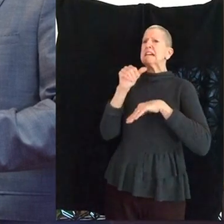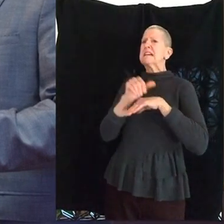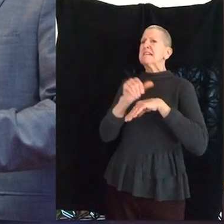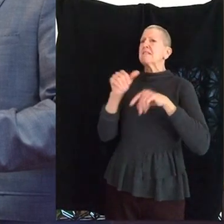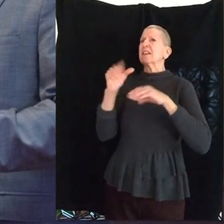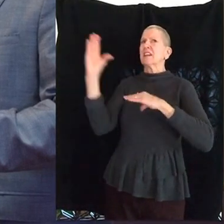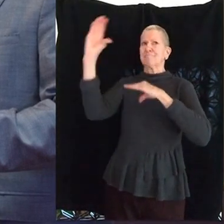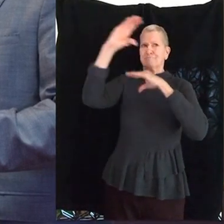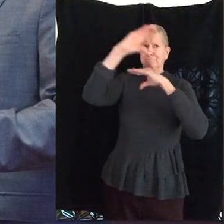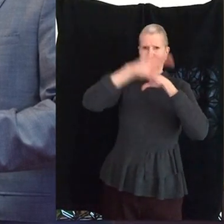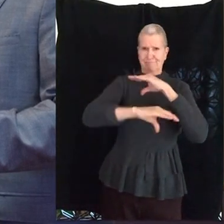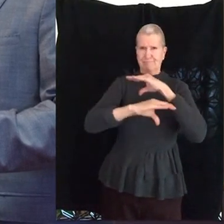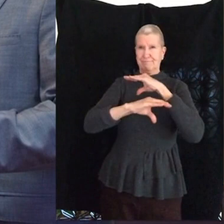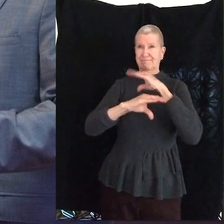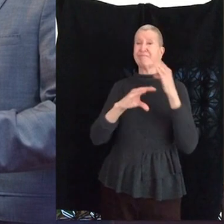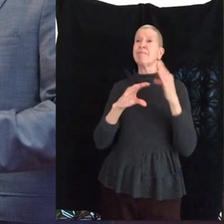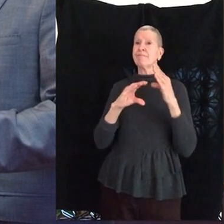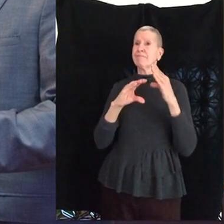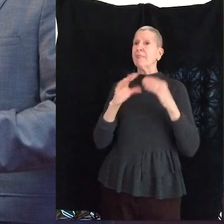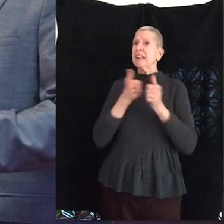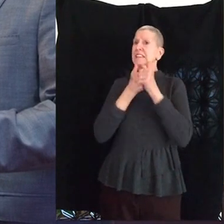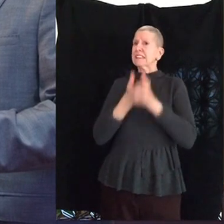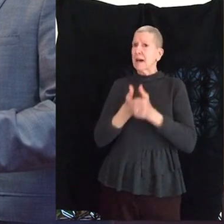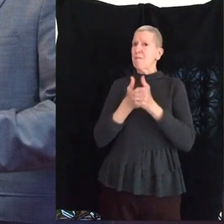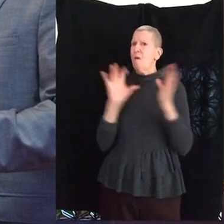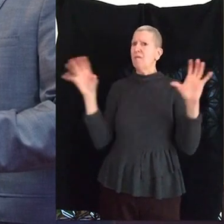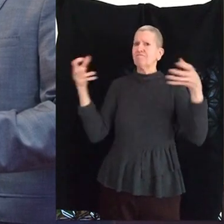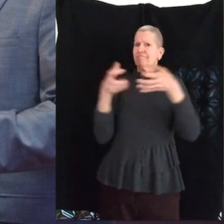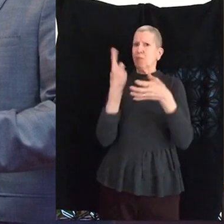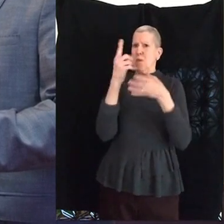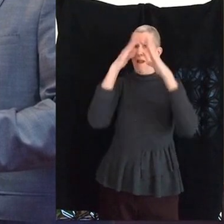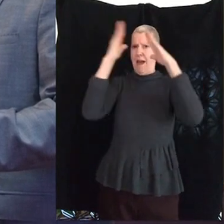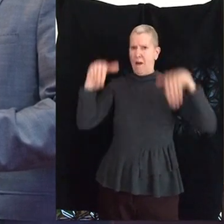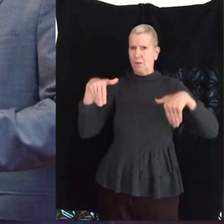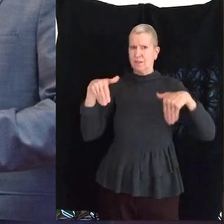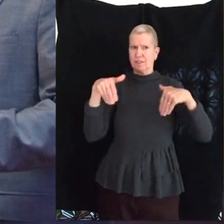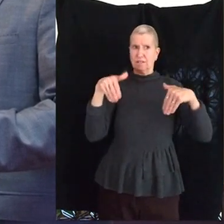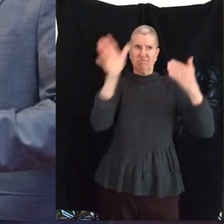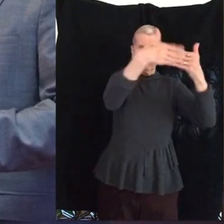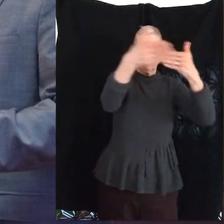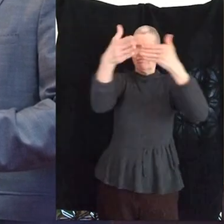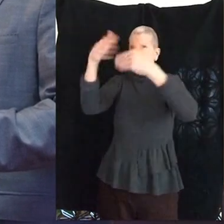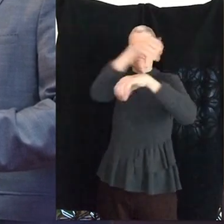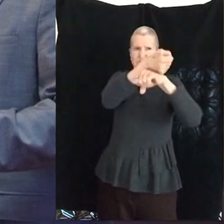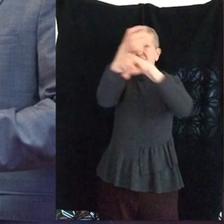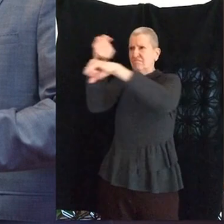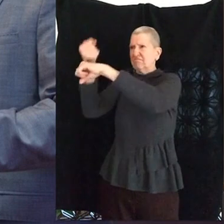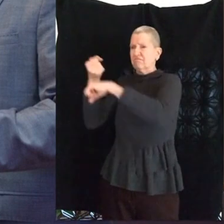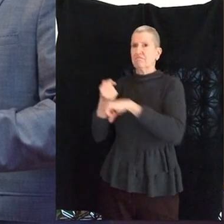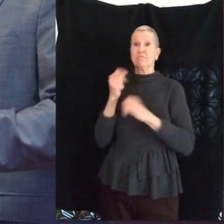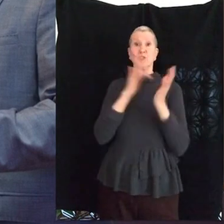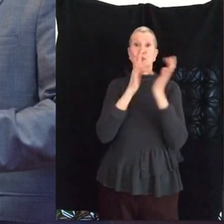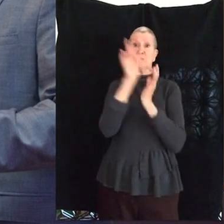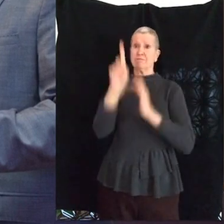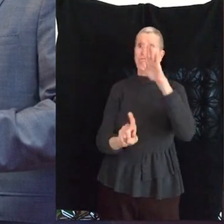the house where the disciples had met were locked for fear of the Jews, Jesus came and stood among them and